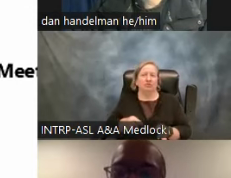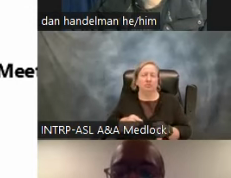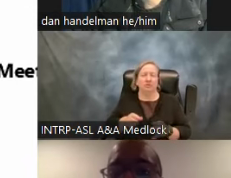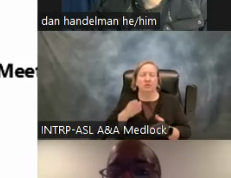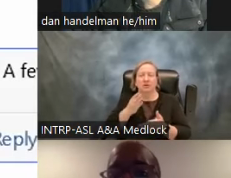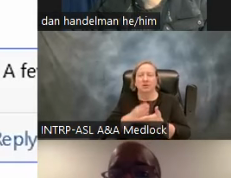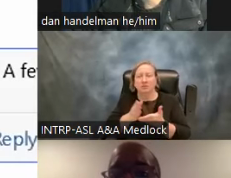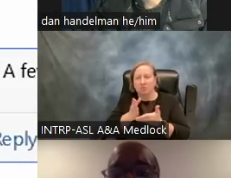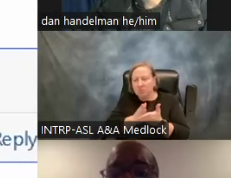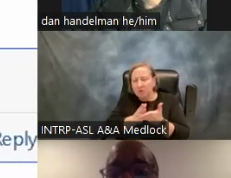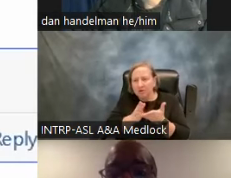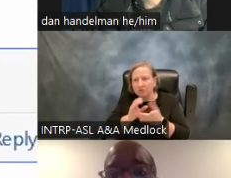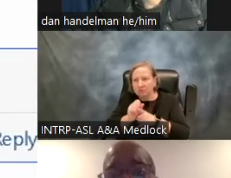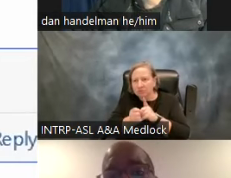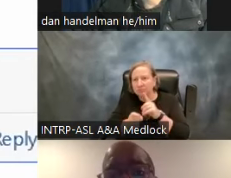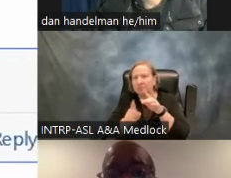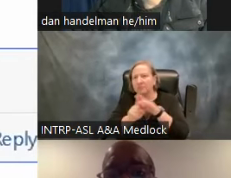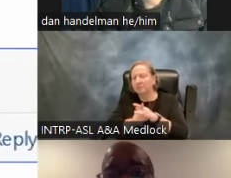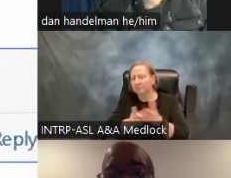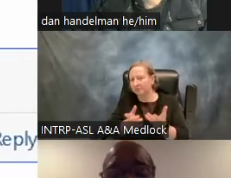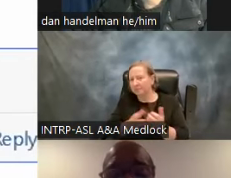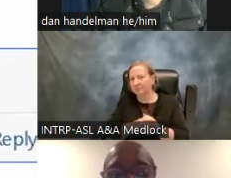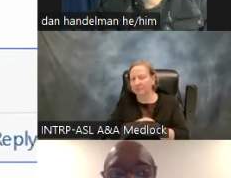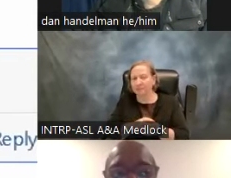type stuff. I think kind